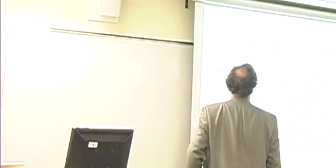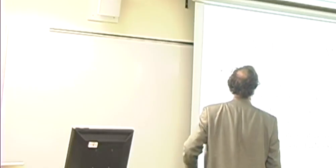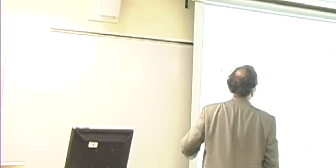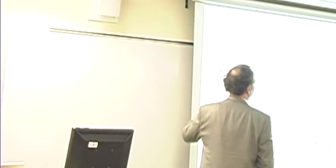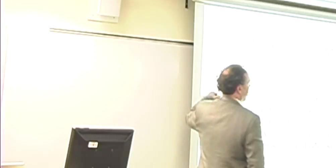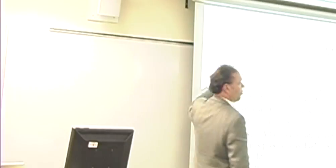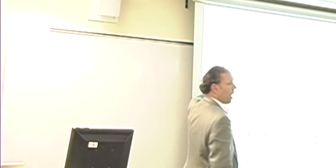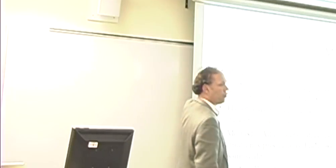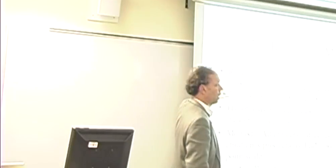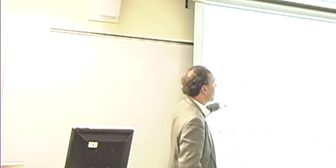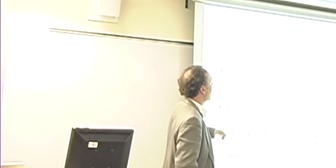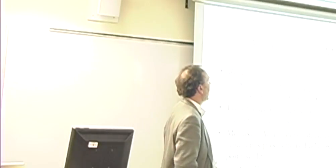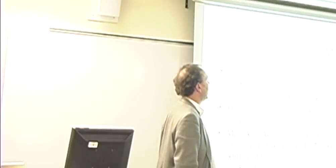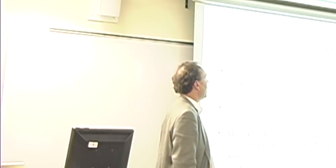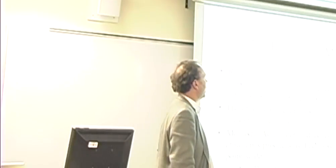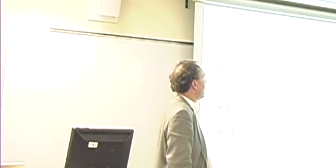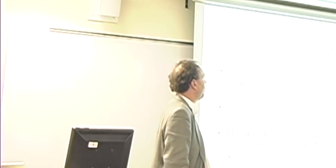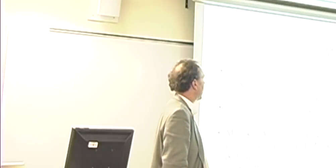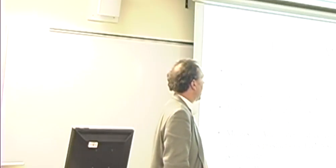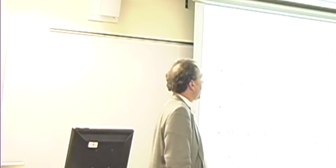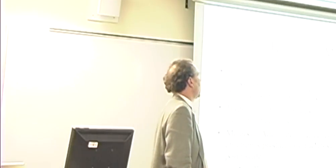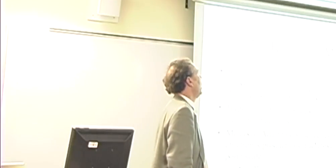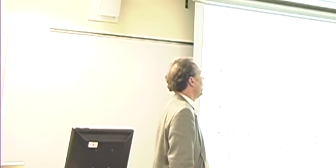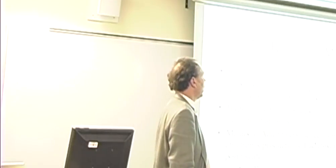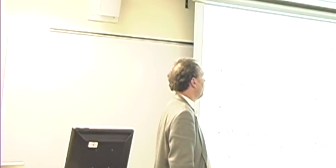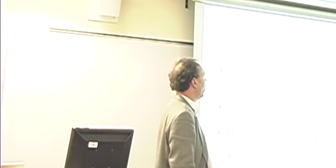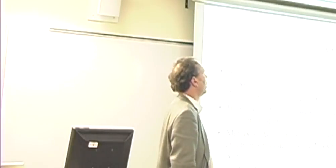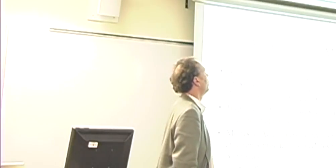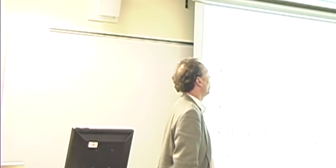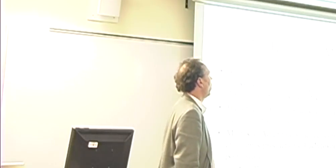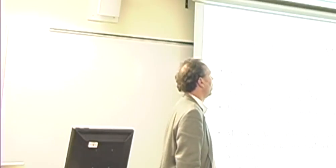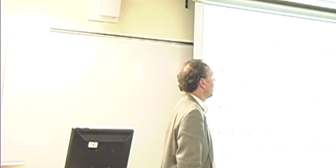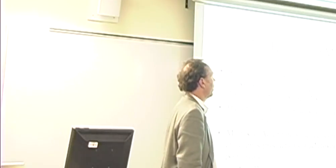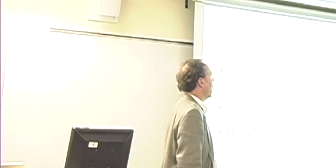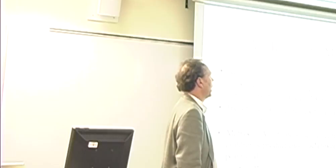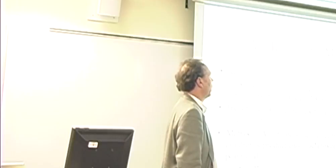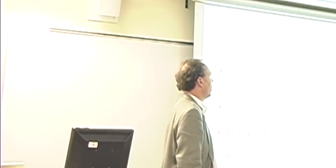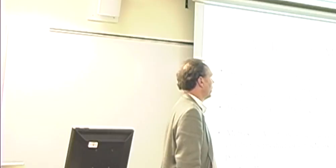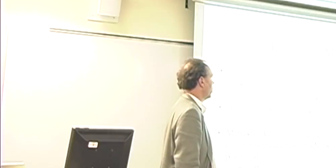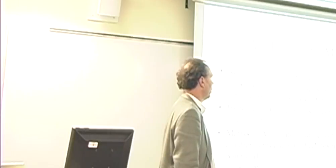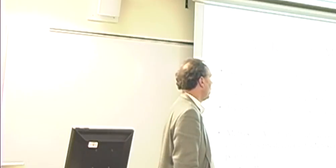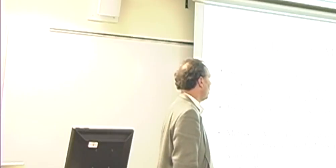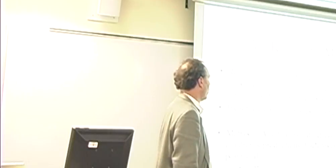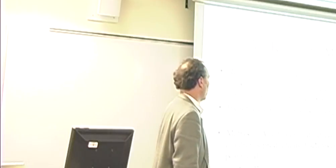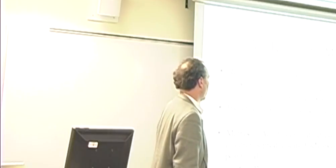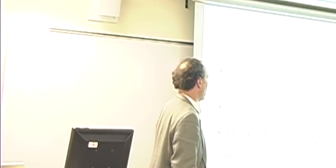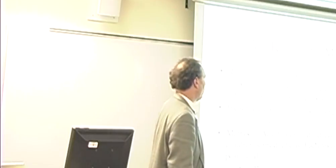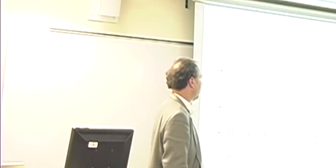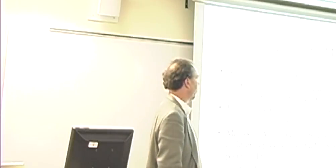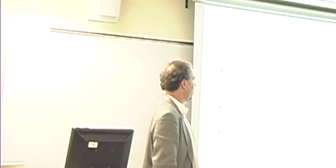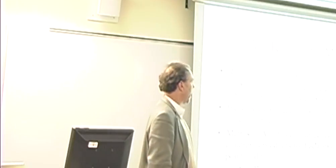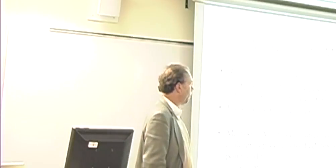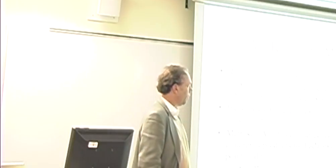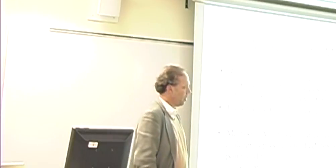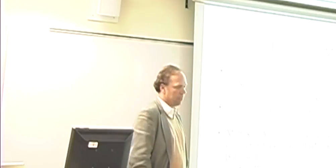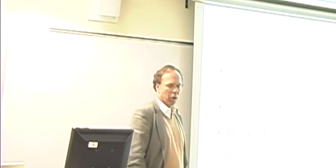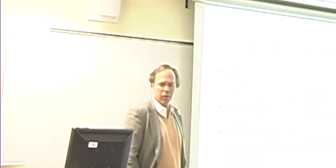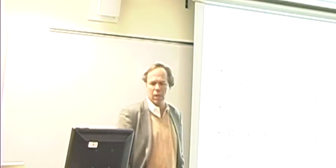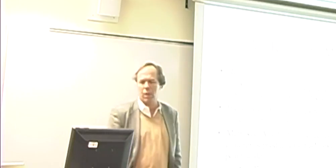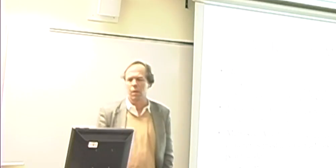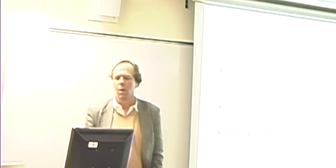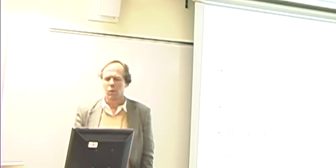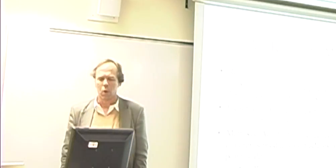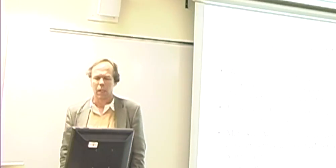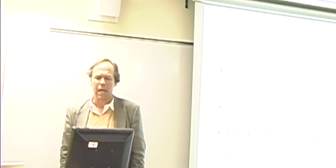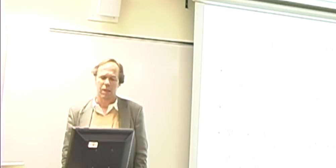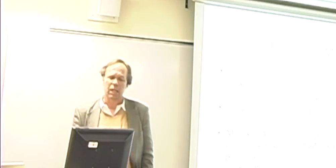So there's been recent suggestions that iconicity plays an important role in sign acquisition. So Slobin, for example, has